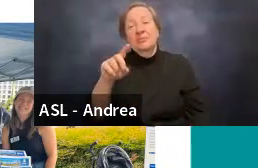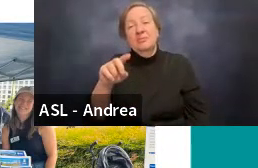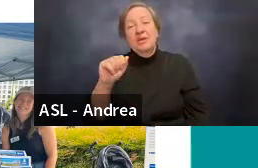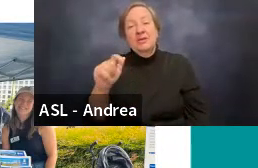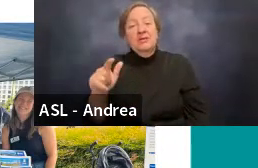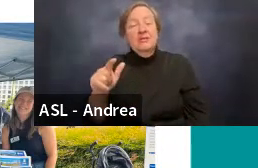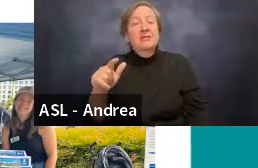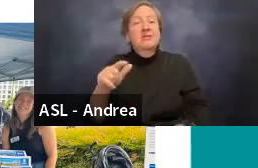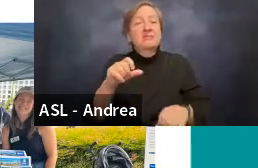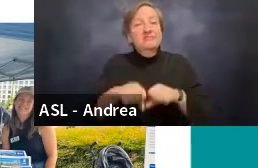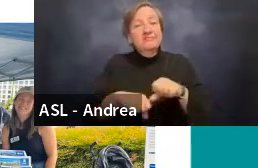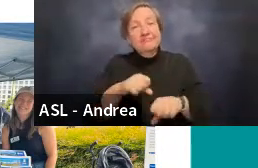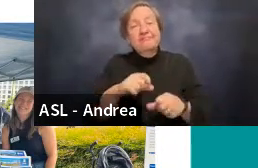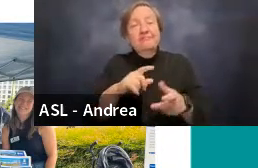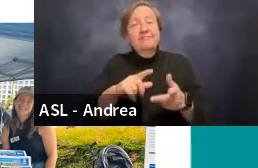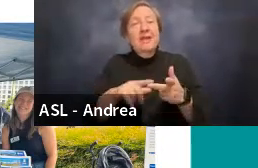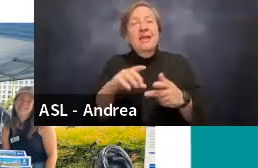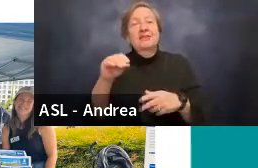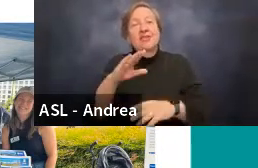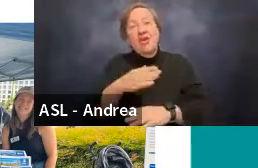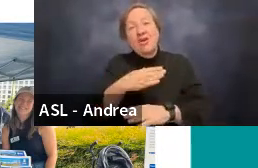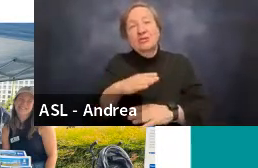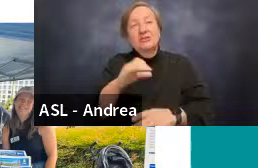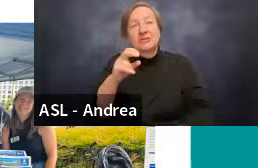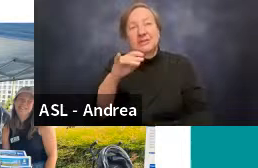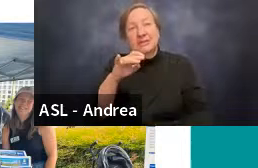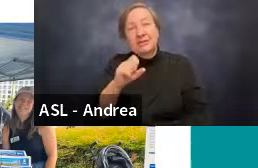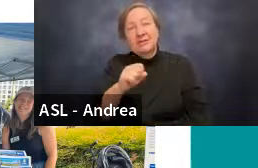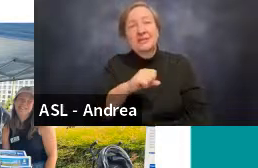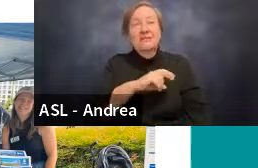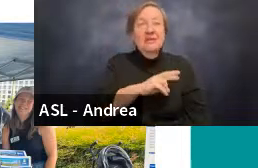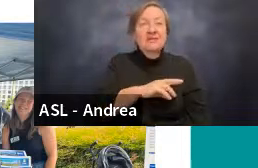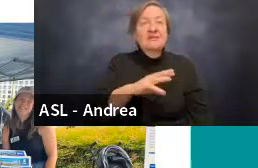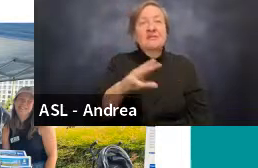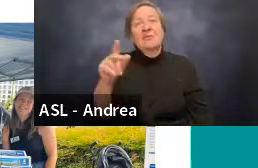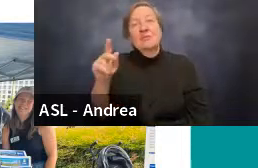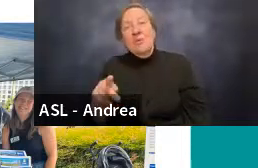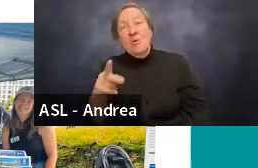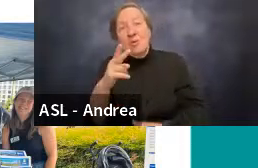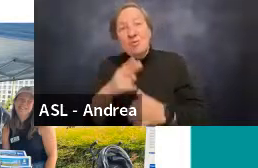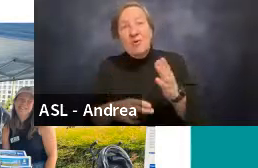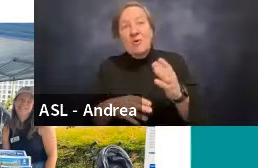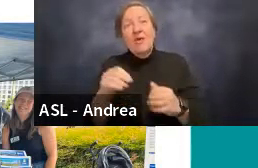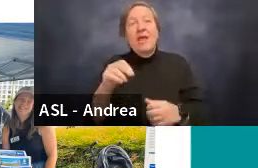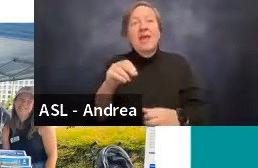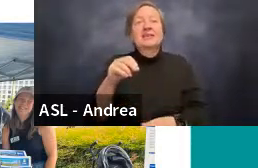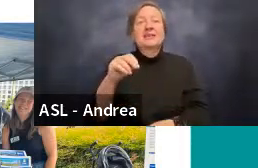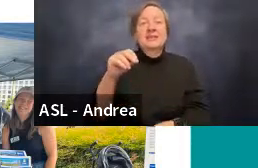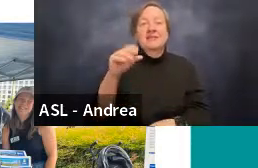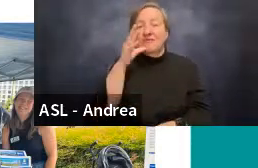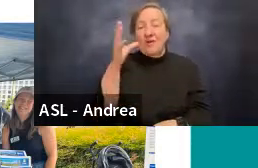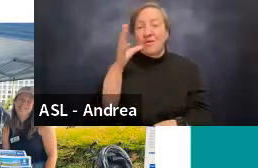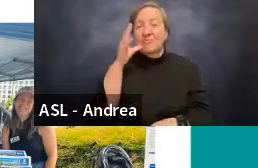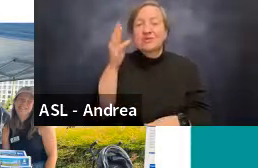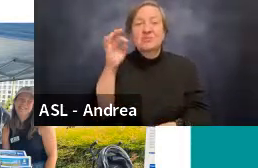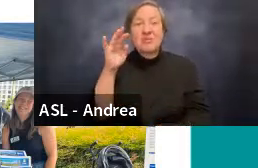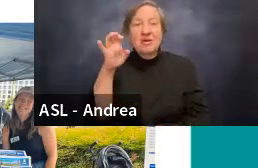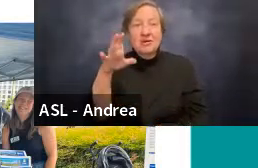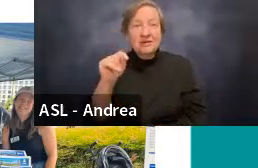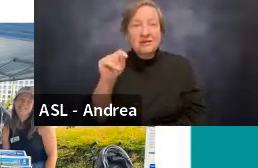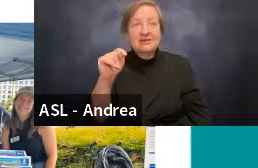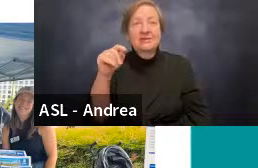Series, and the Portland Summer Concert Series, as well as the Kenton Farmers Market. So we will